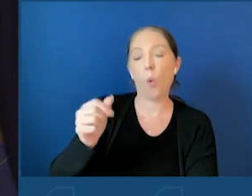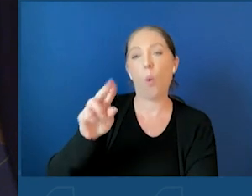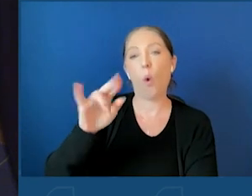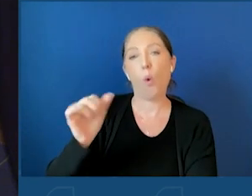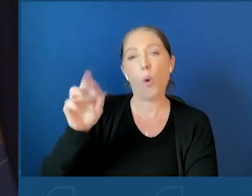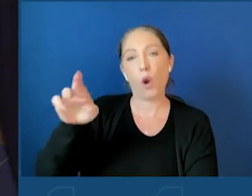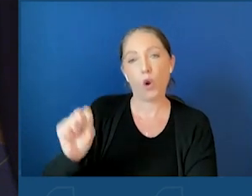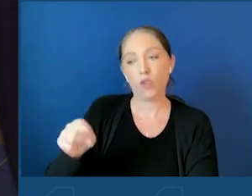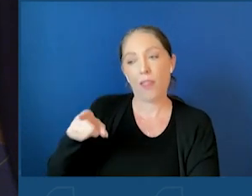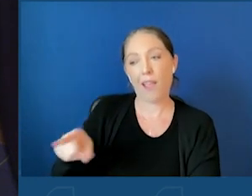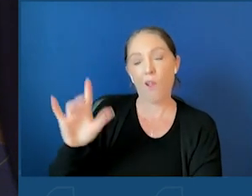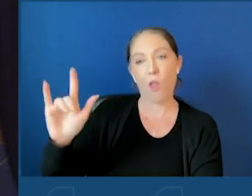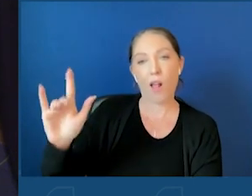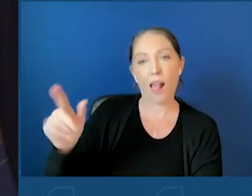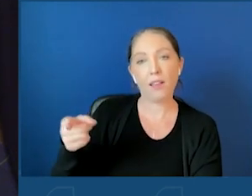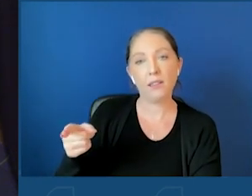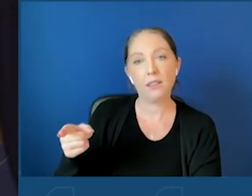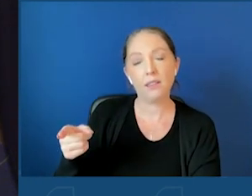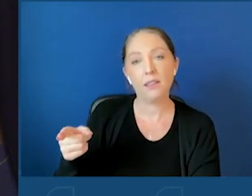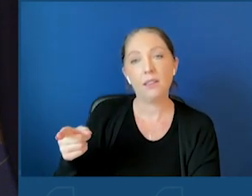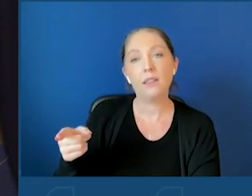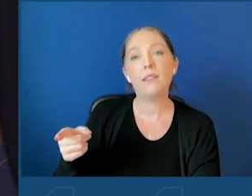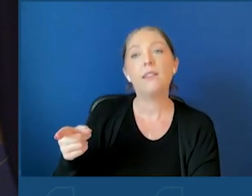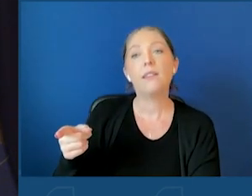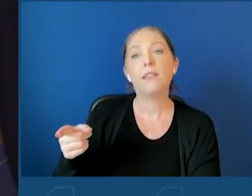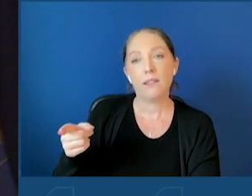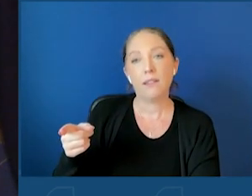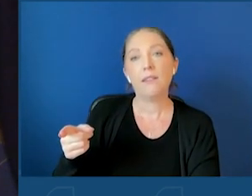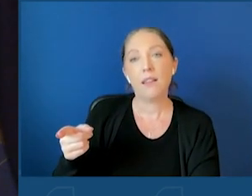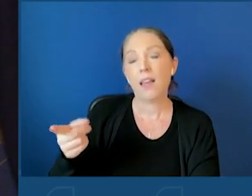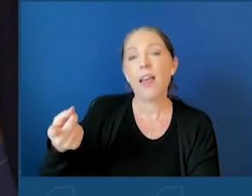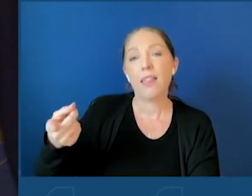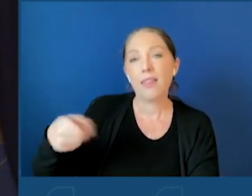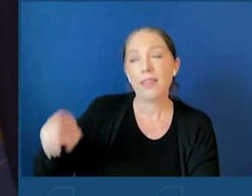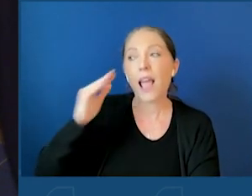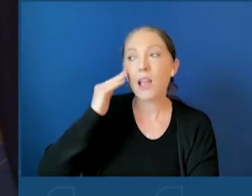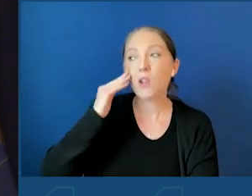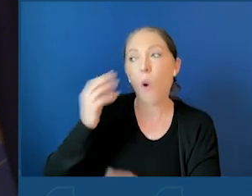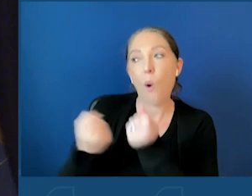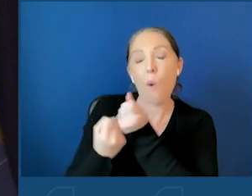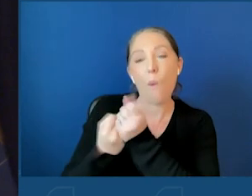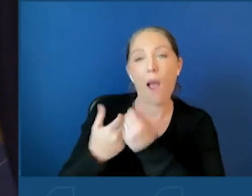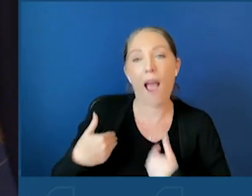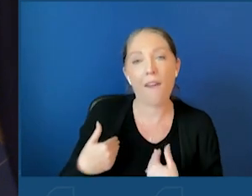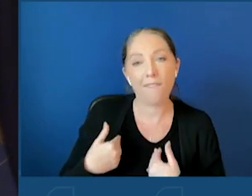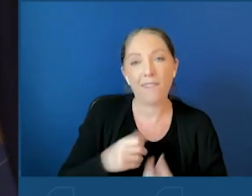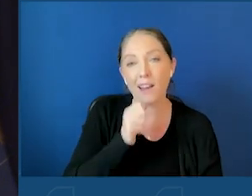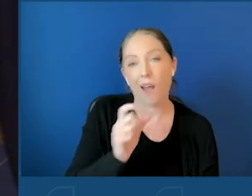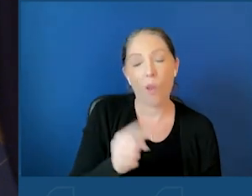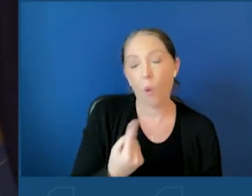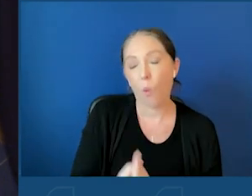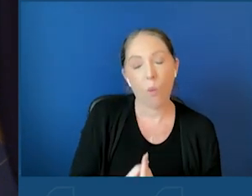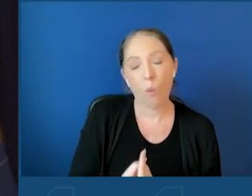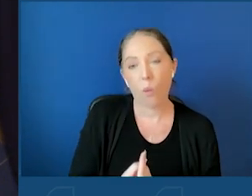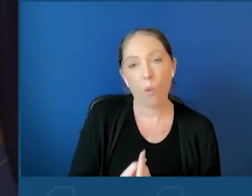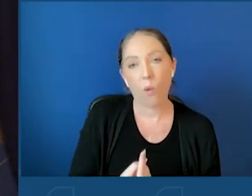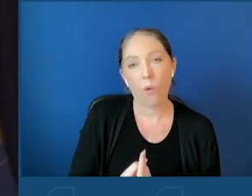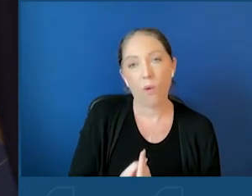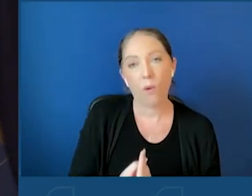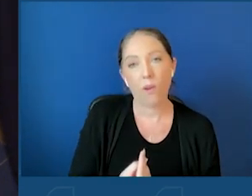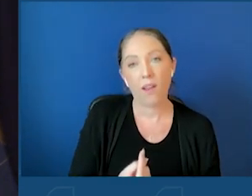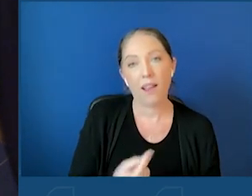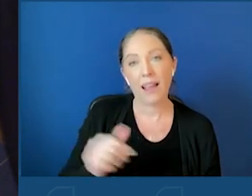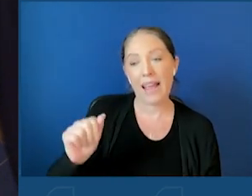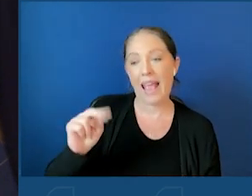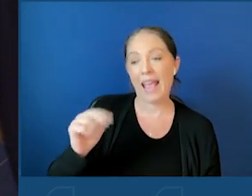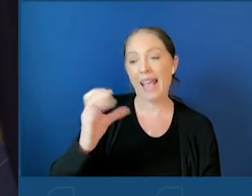women know that they have support in birth, that they don't have to be alone. Like Ancient Song, who literally,